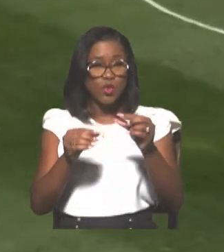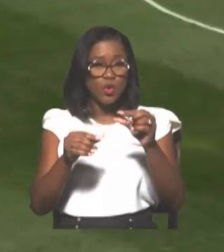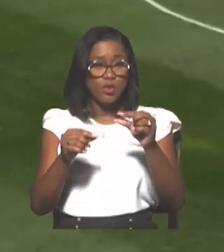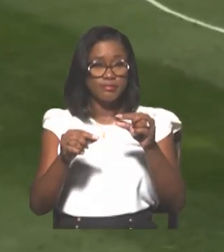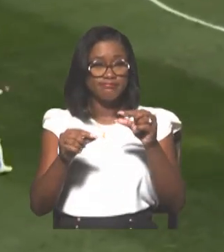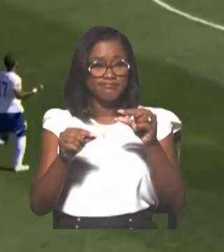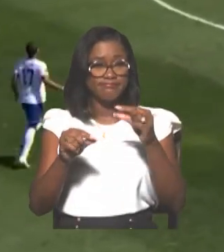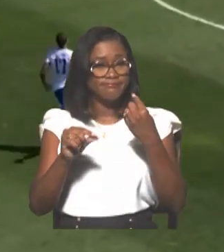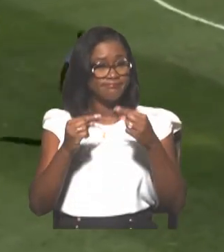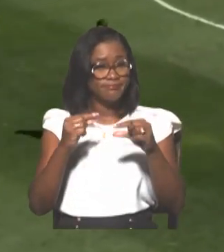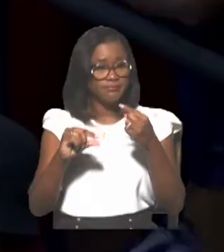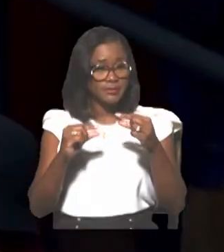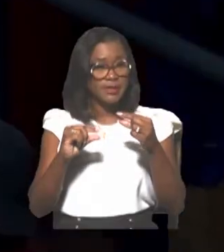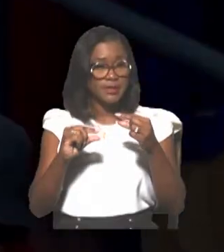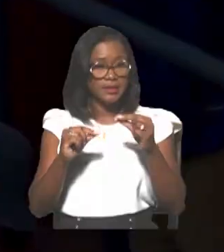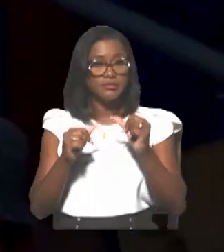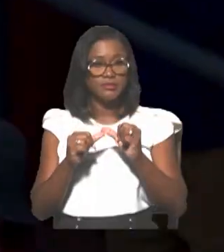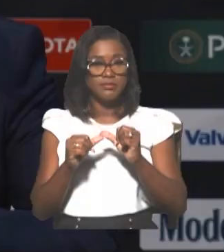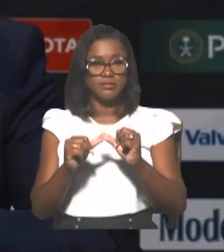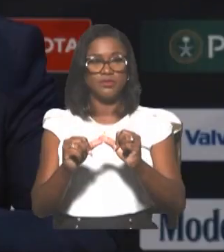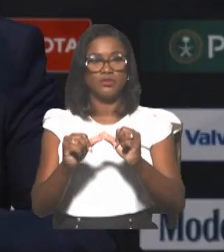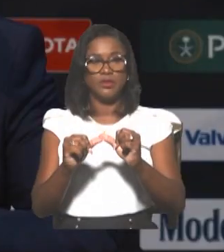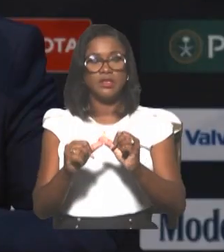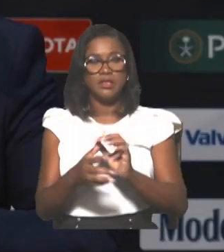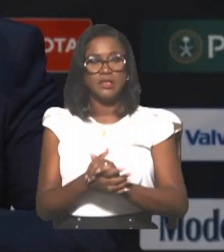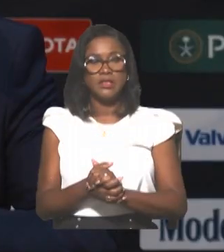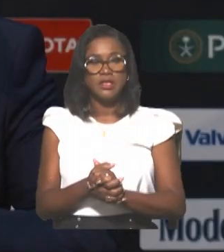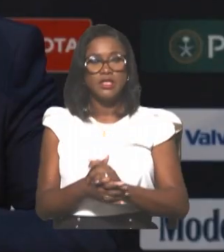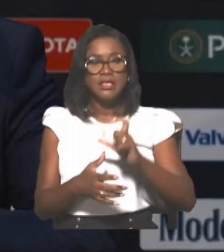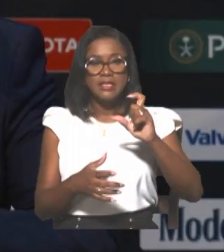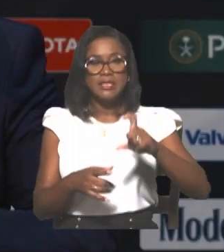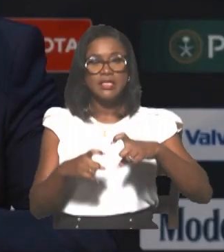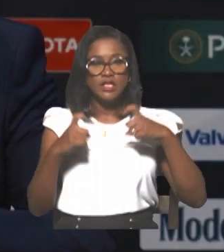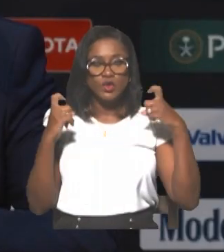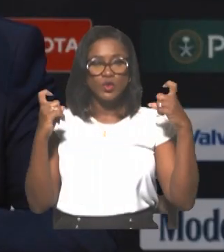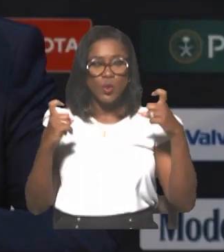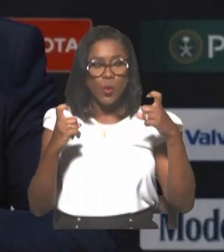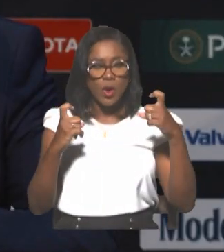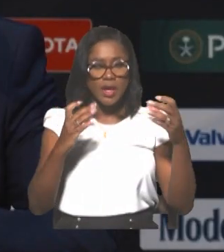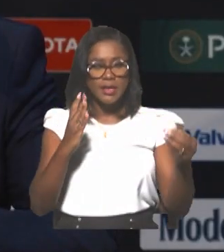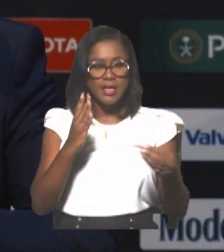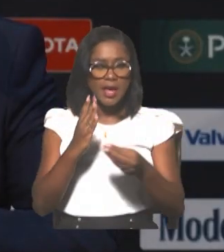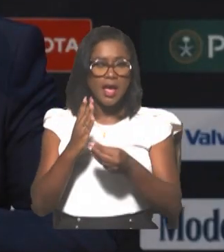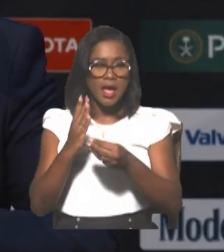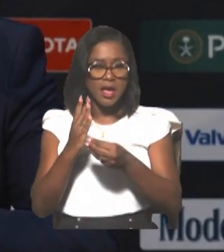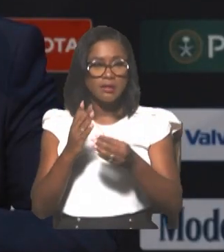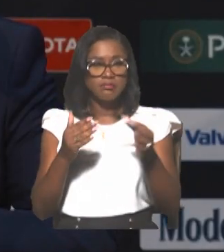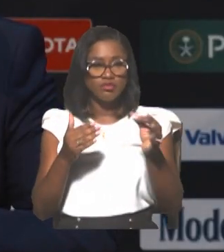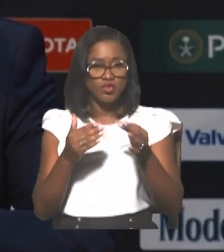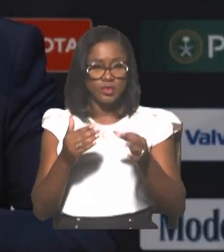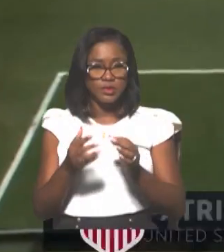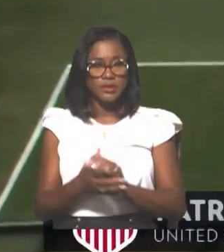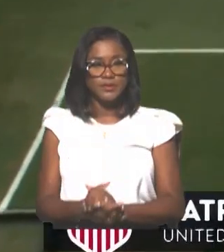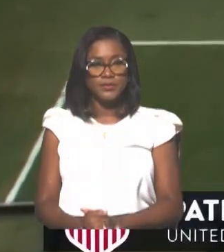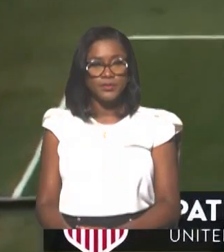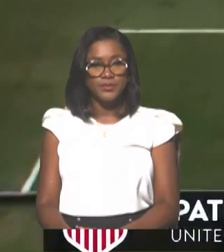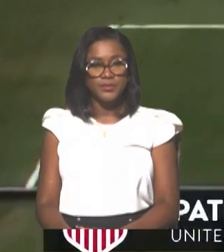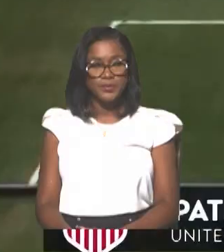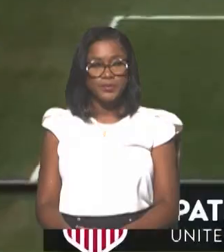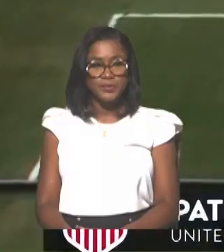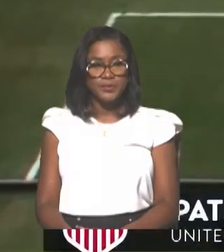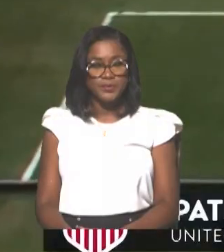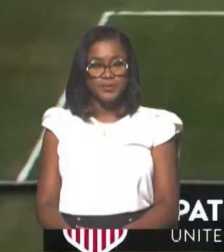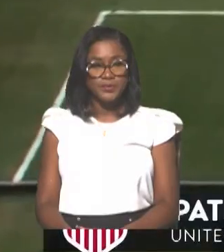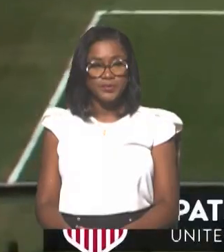go, certainly we got to win maximum points against Haiti, and that will be the intention going forward. York went